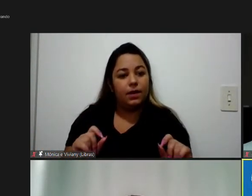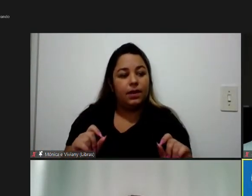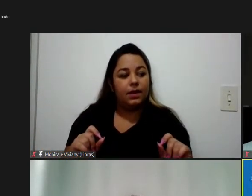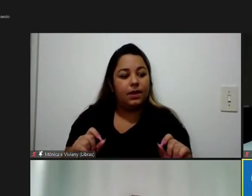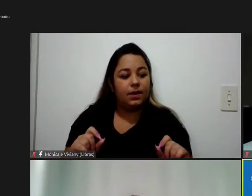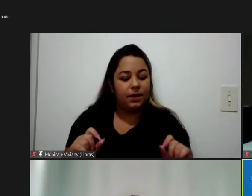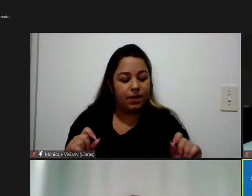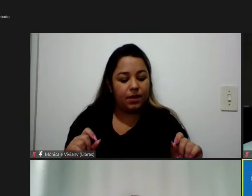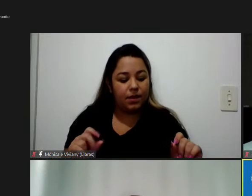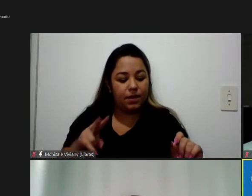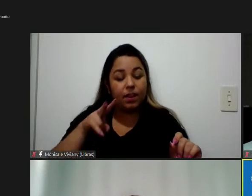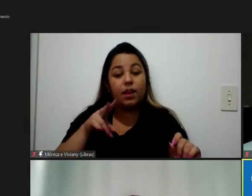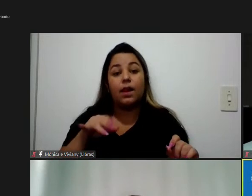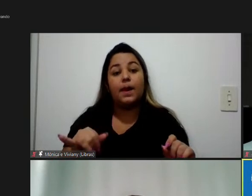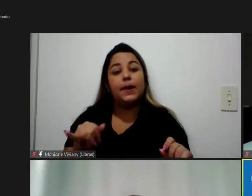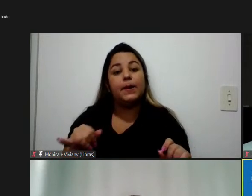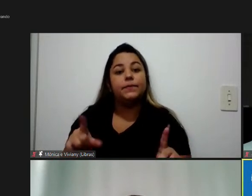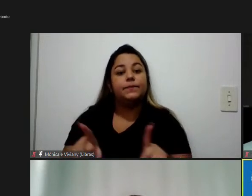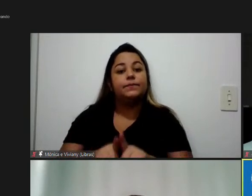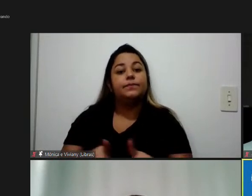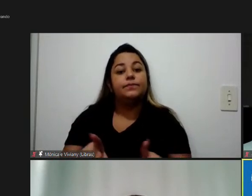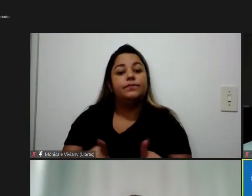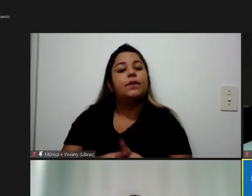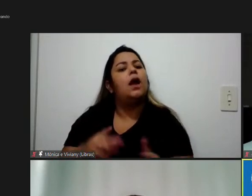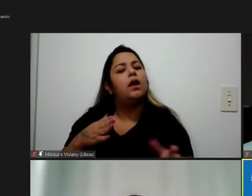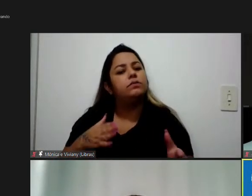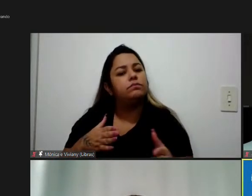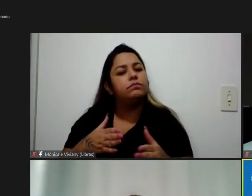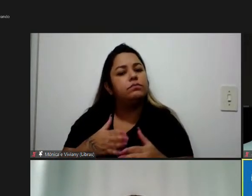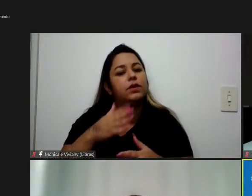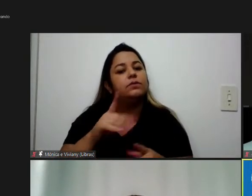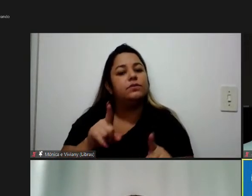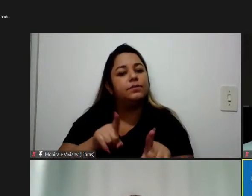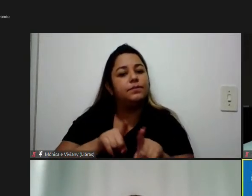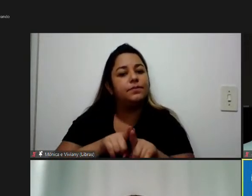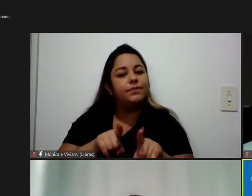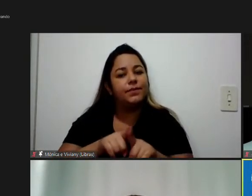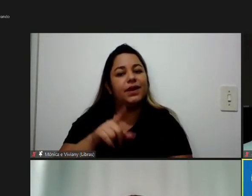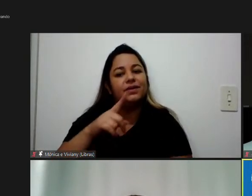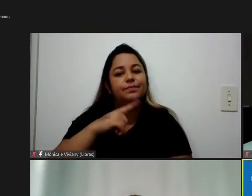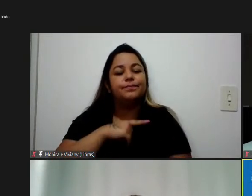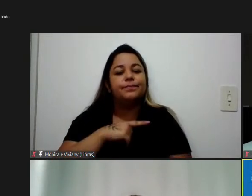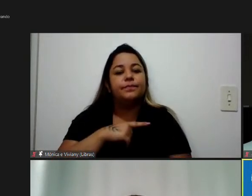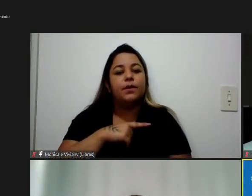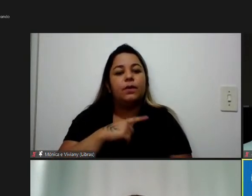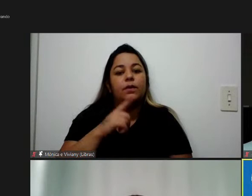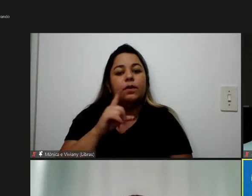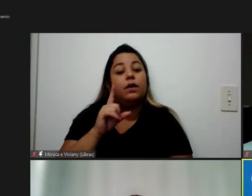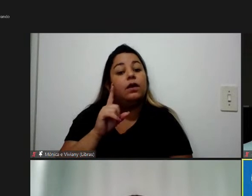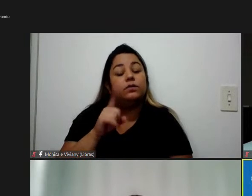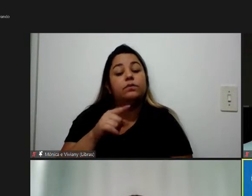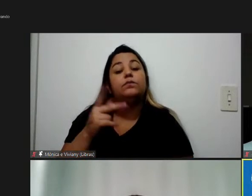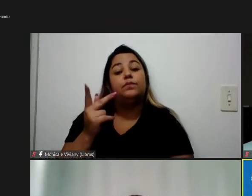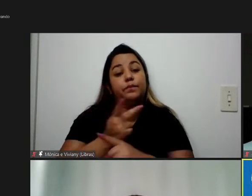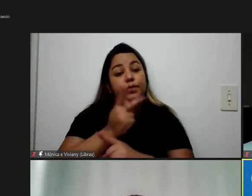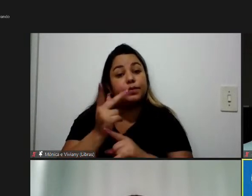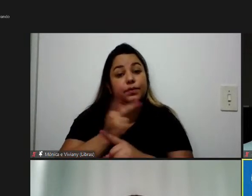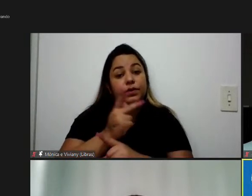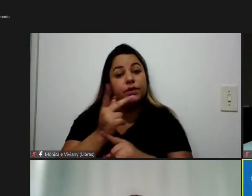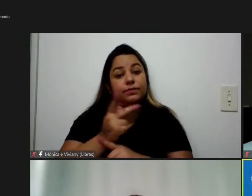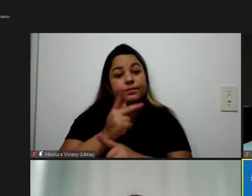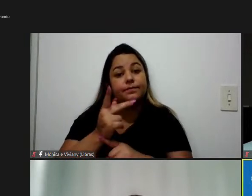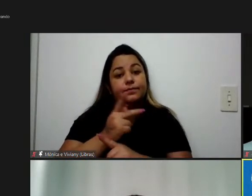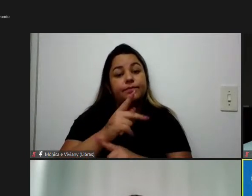workers by providing gifts, by providing sponsorship for conferences. And so we lose